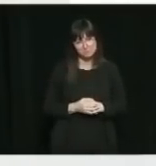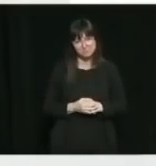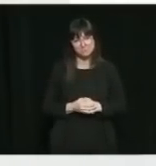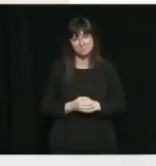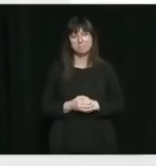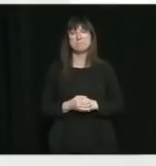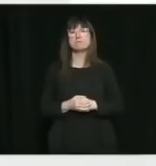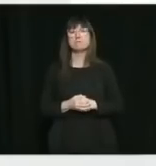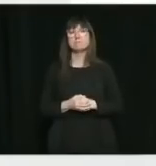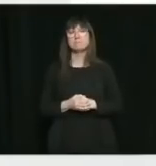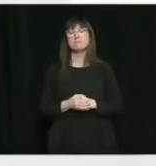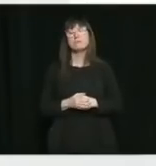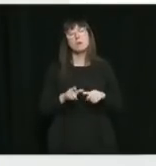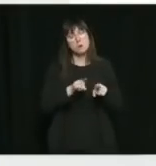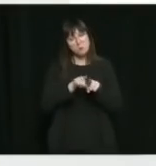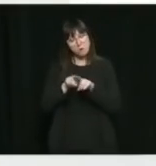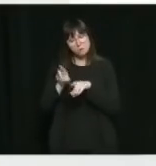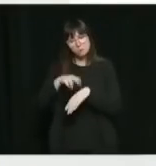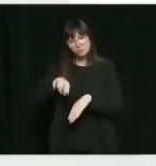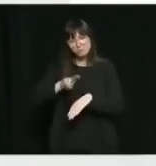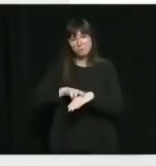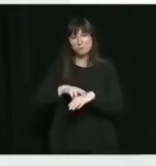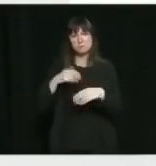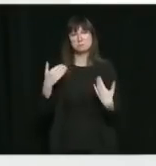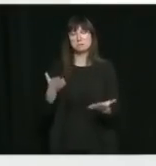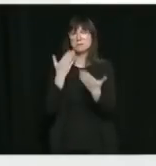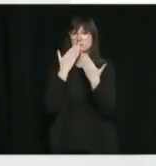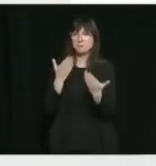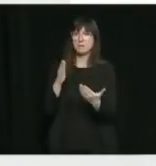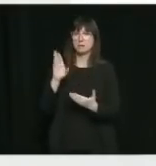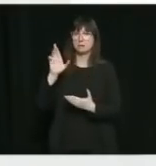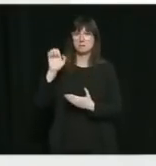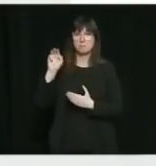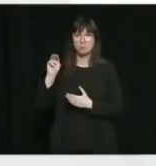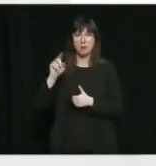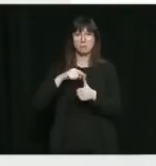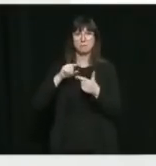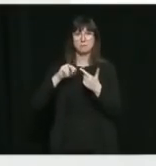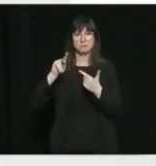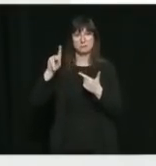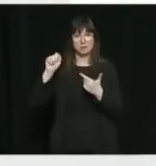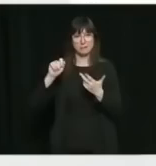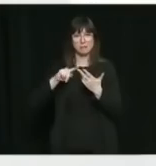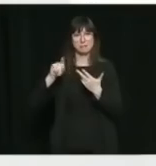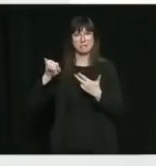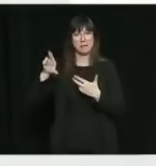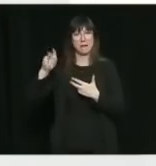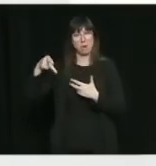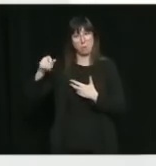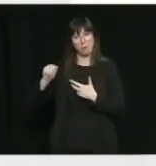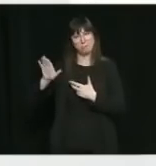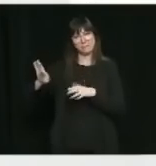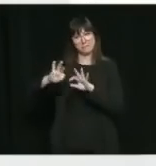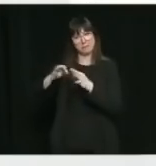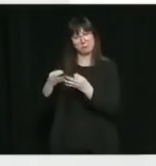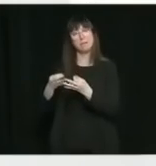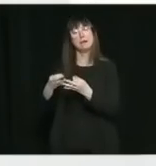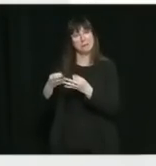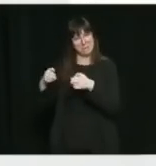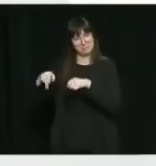I also, of course, want to thank Bram, Nanki, and Kirpa for having shared him with